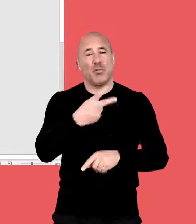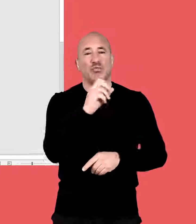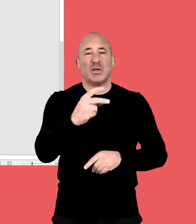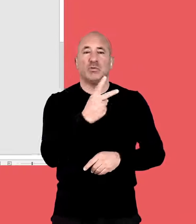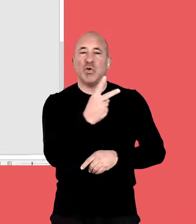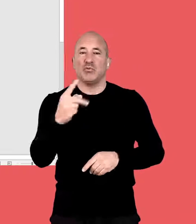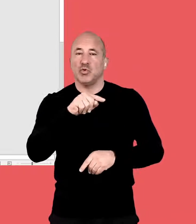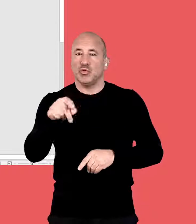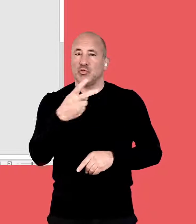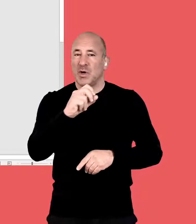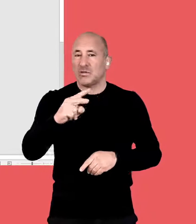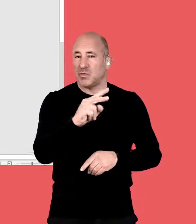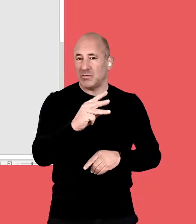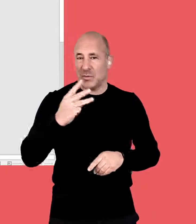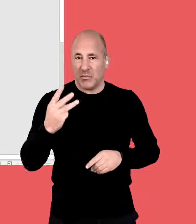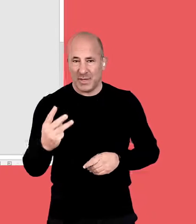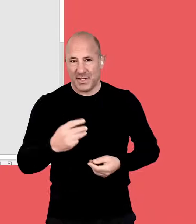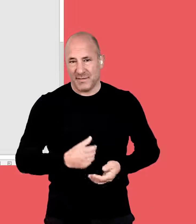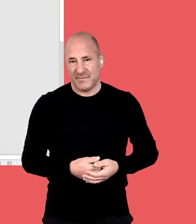2022-23.